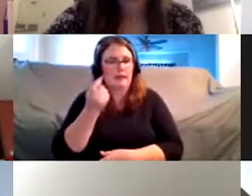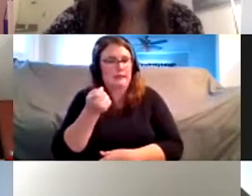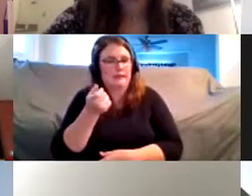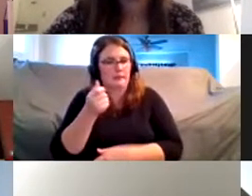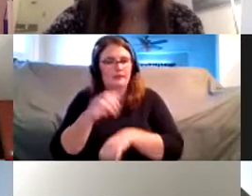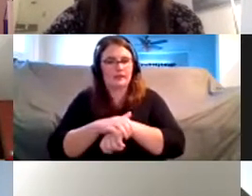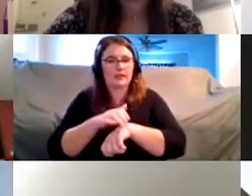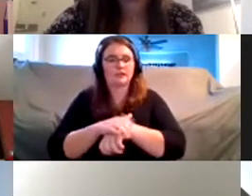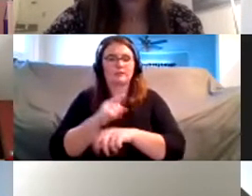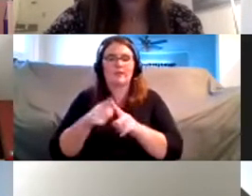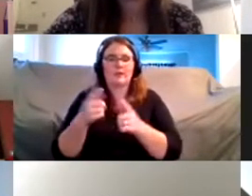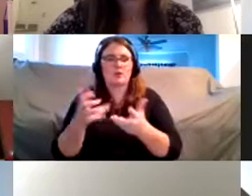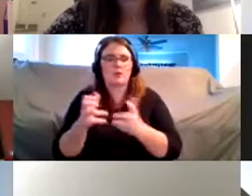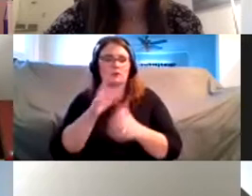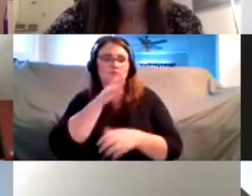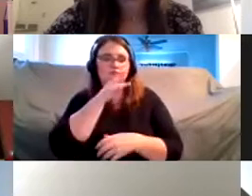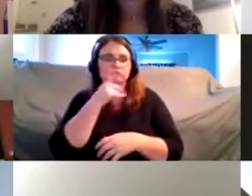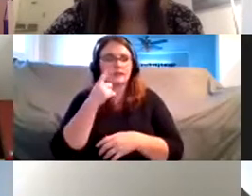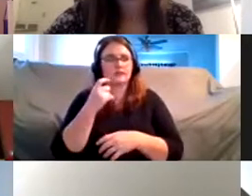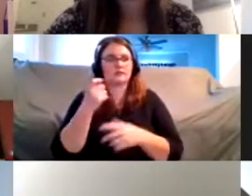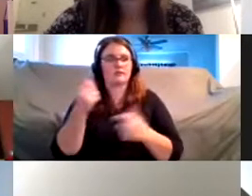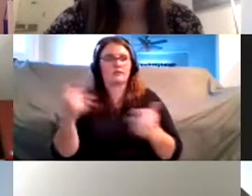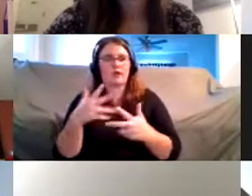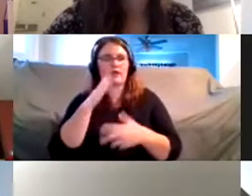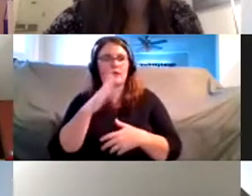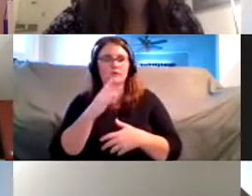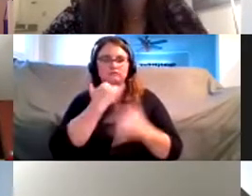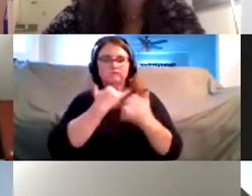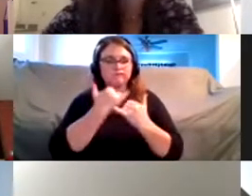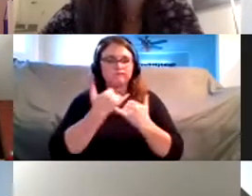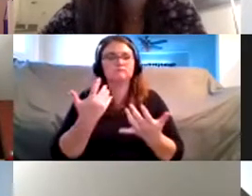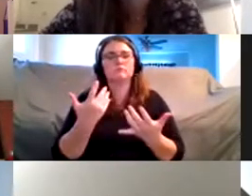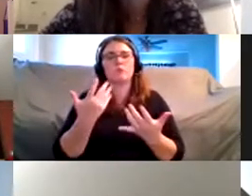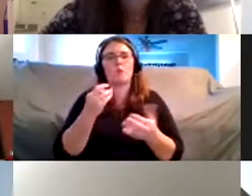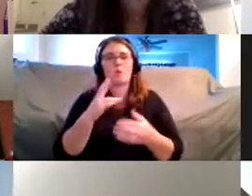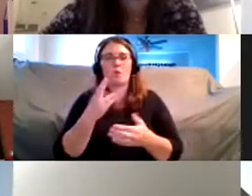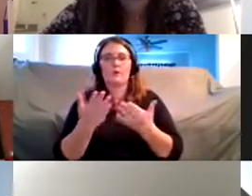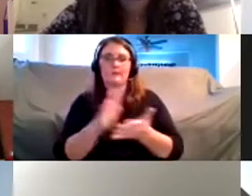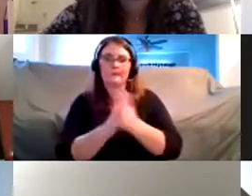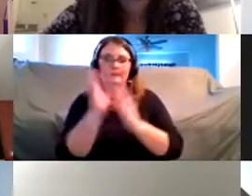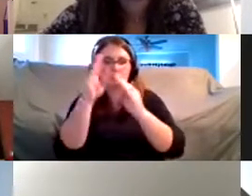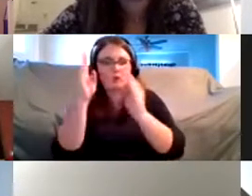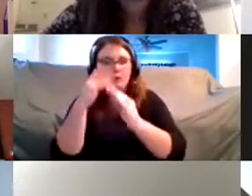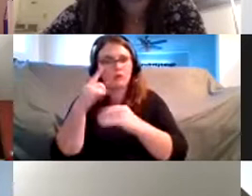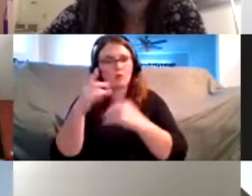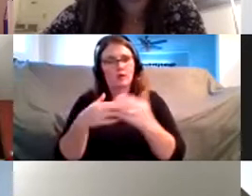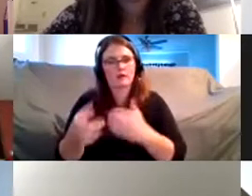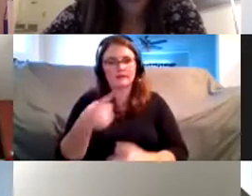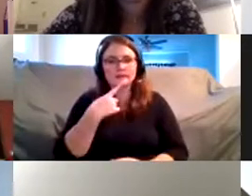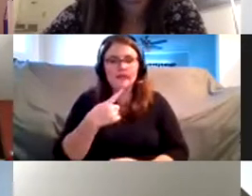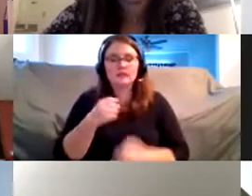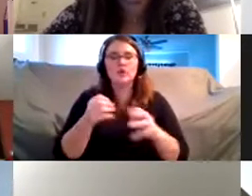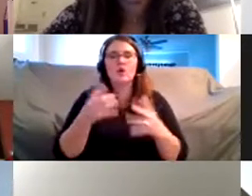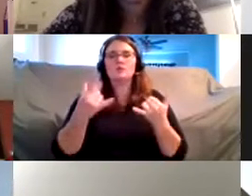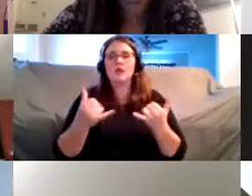they might not understand, or they might get in trouble because of what to say. So now with where I'm at, I feel like it's my right just